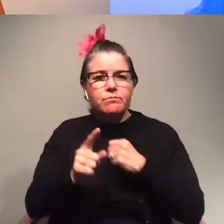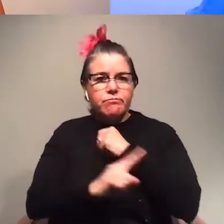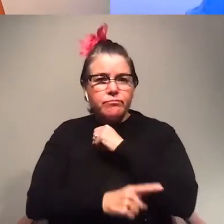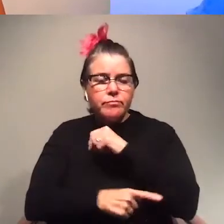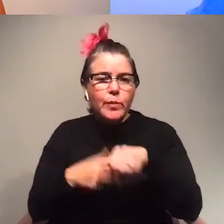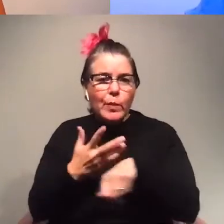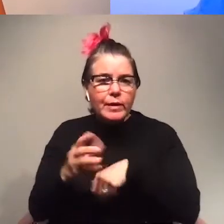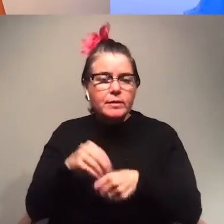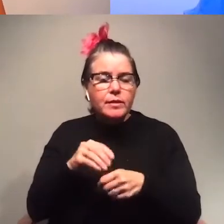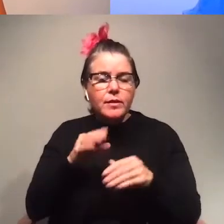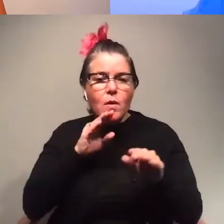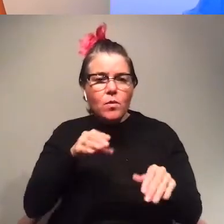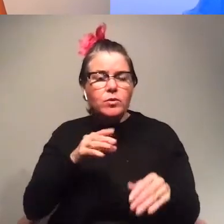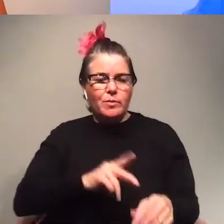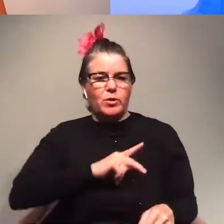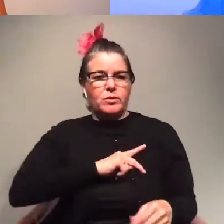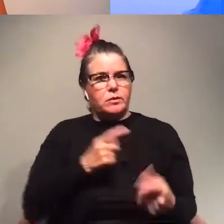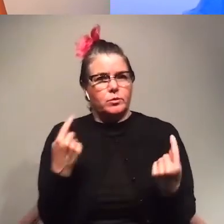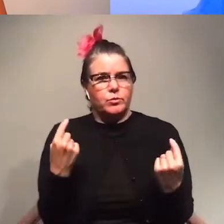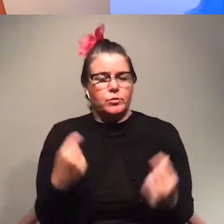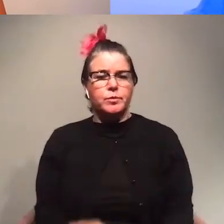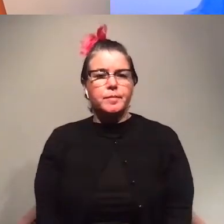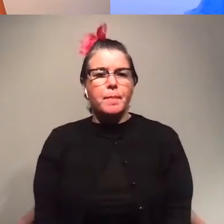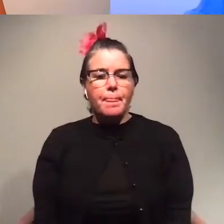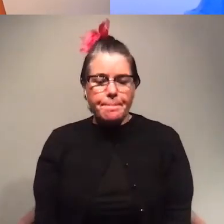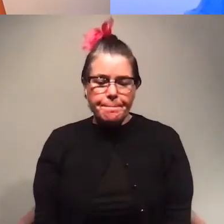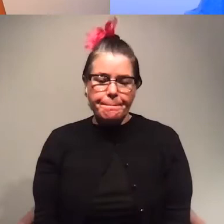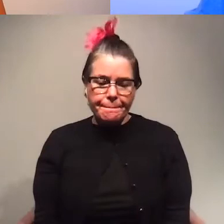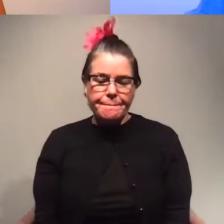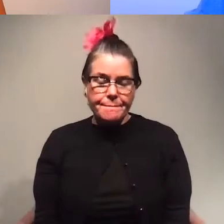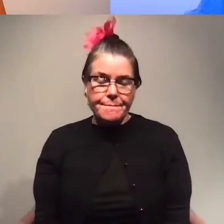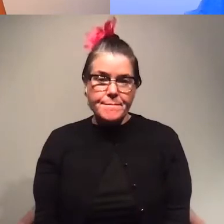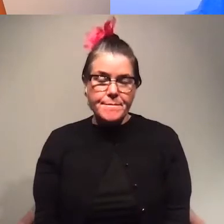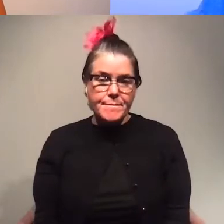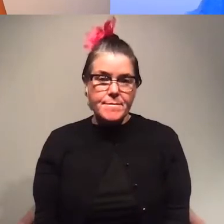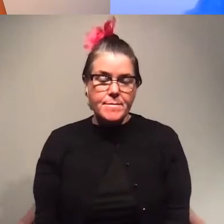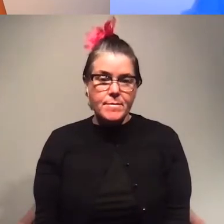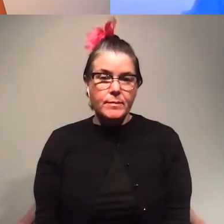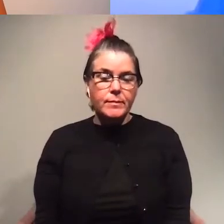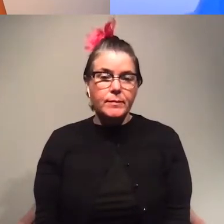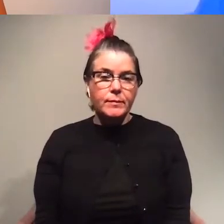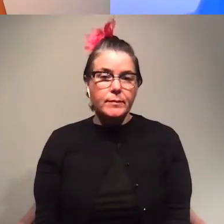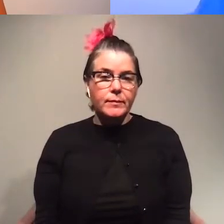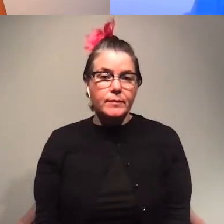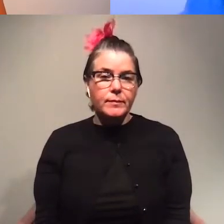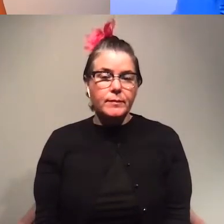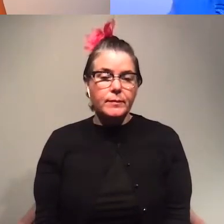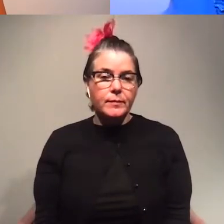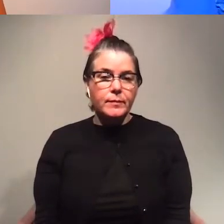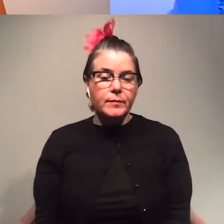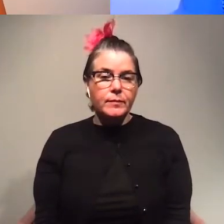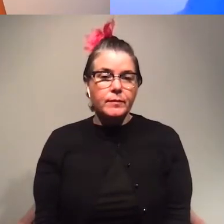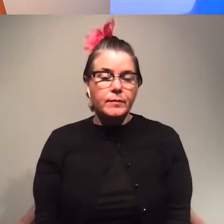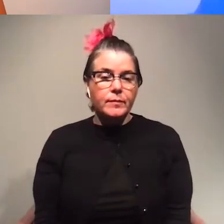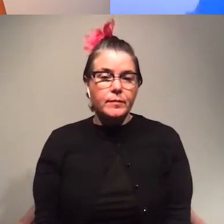personal steps that people on here could take? Yeah, I think there's a really great figure with